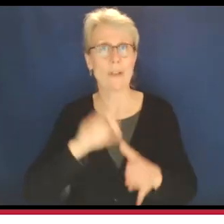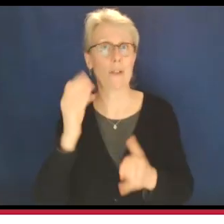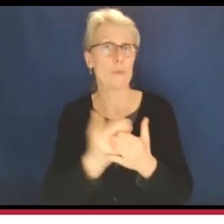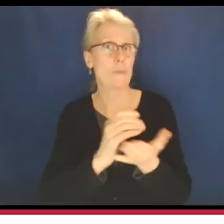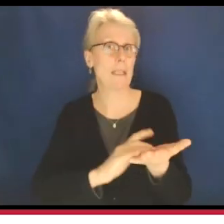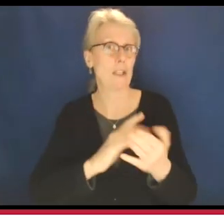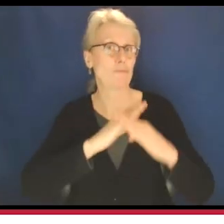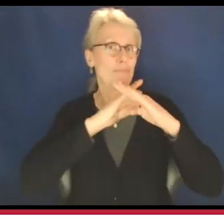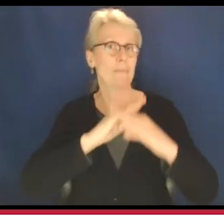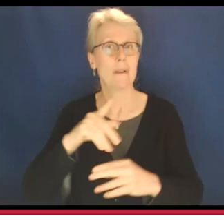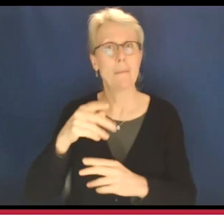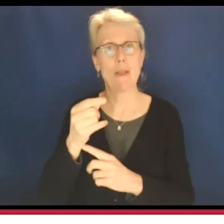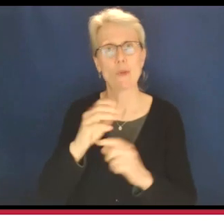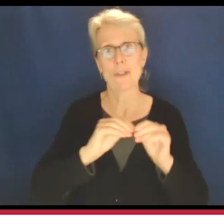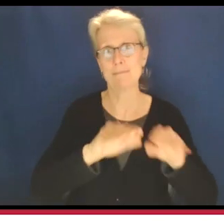Other types of